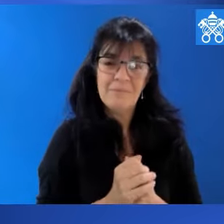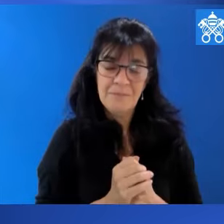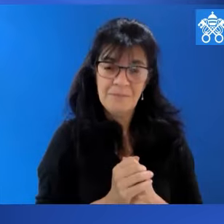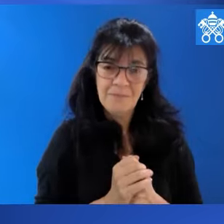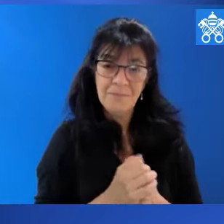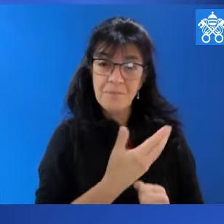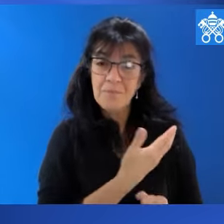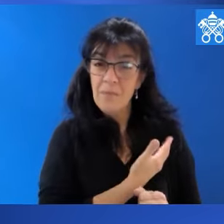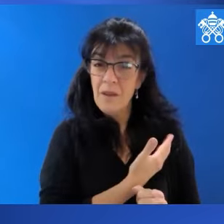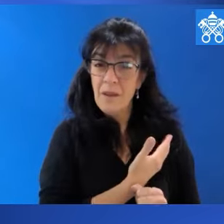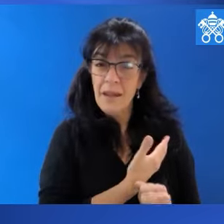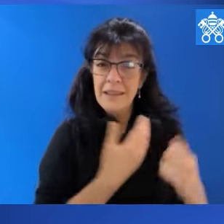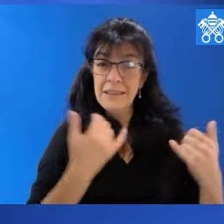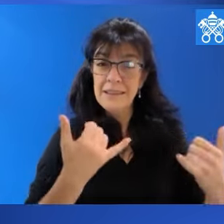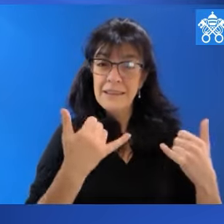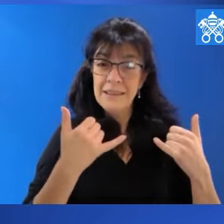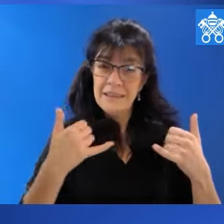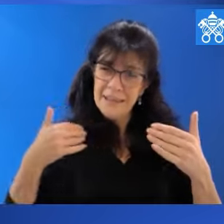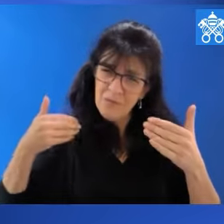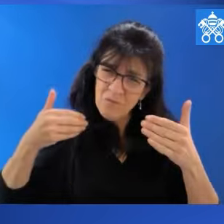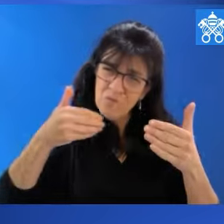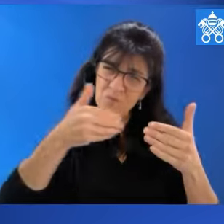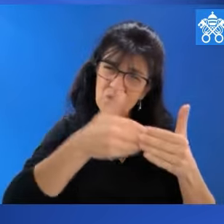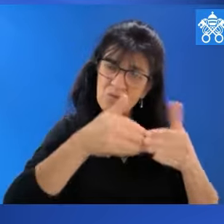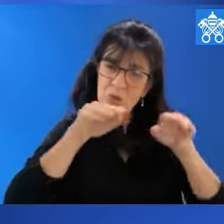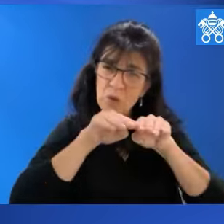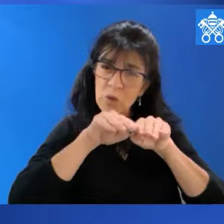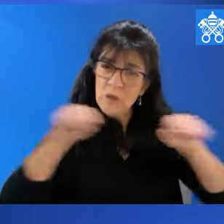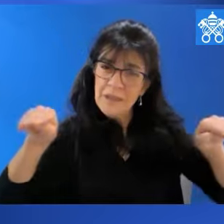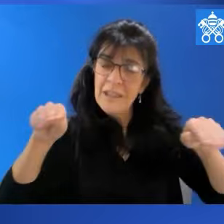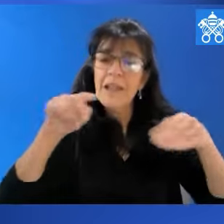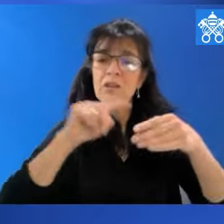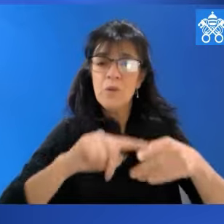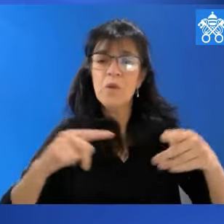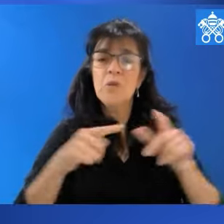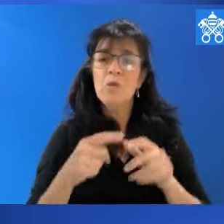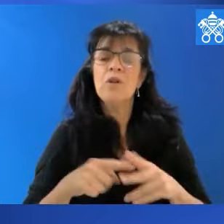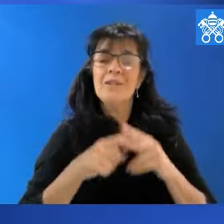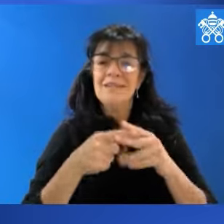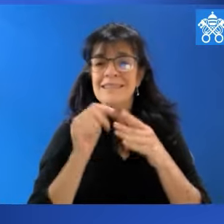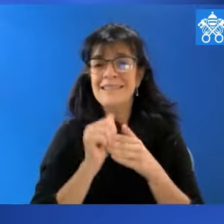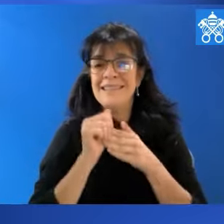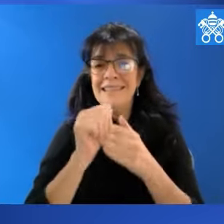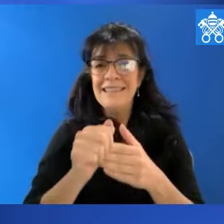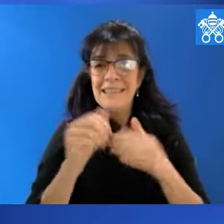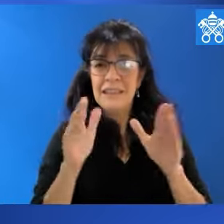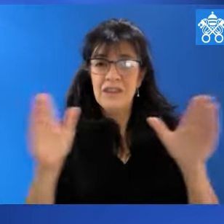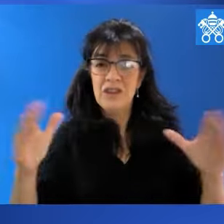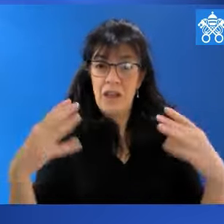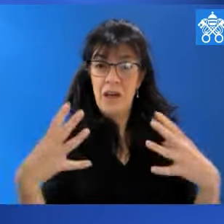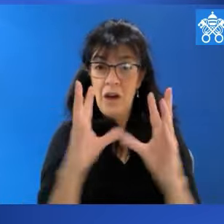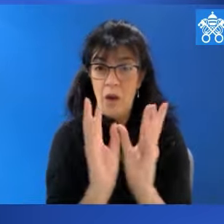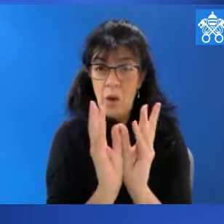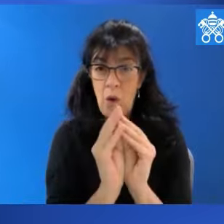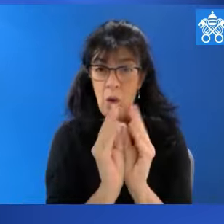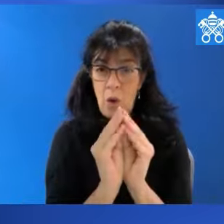The Pope is now making his way to the stage where he will conduct the general audience for today. And looking